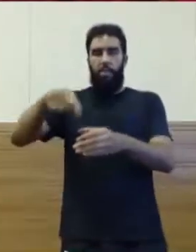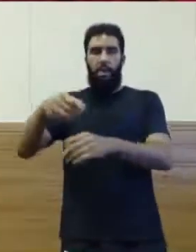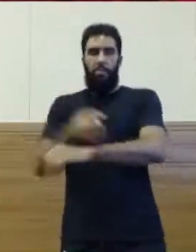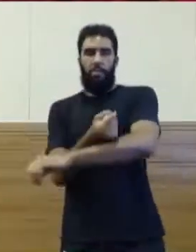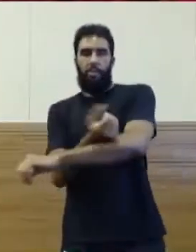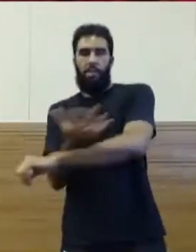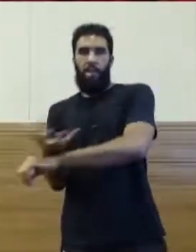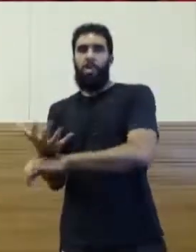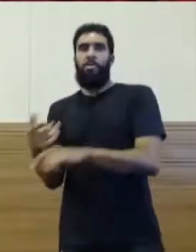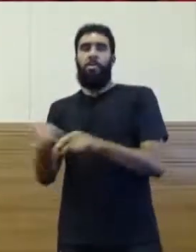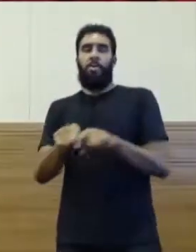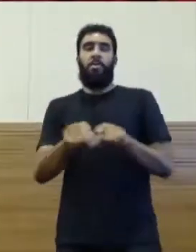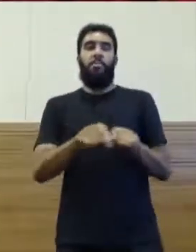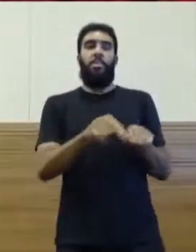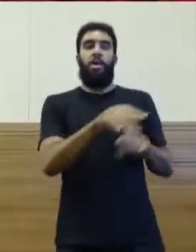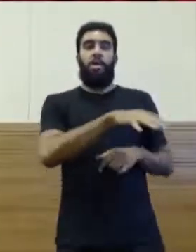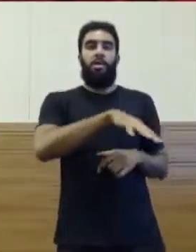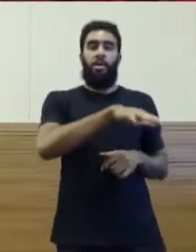and